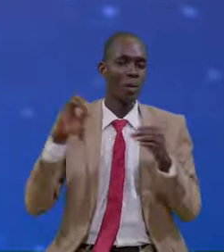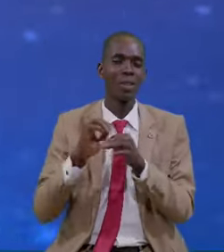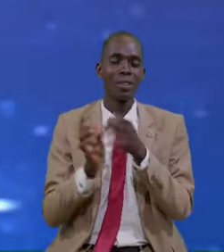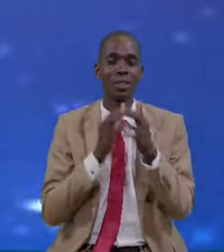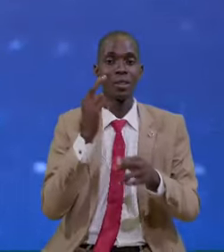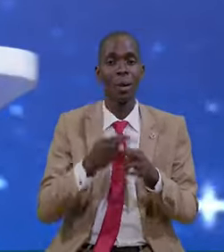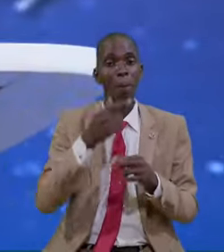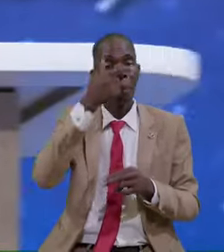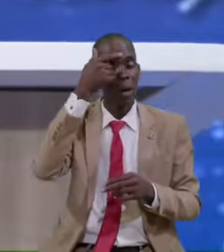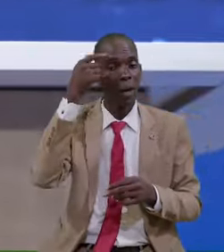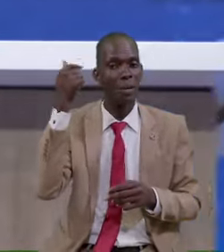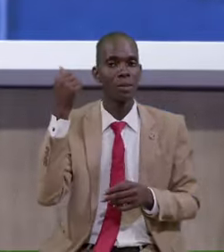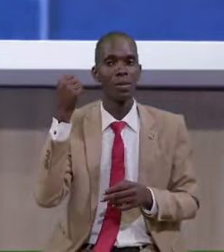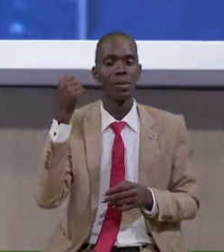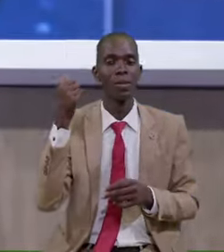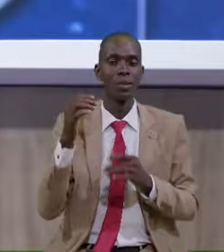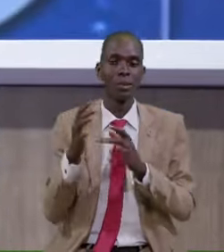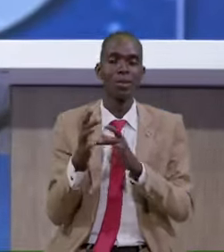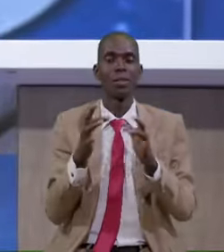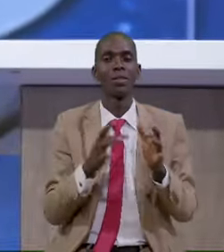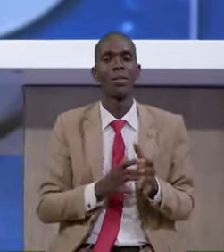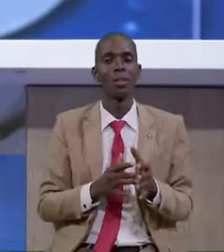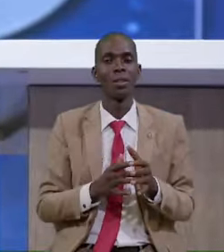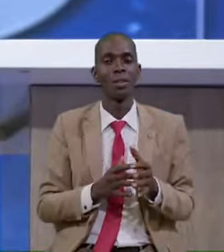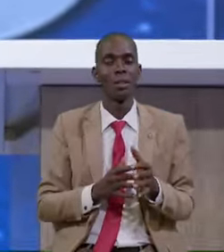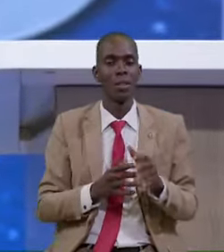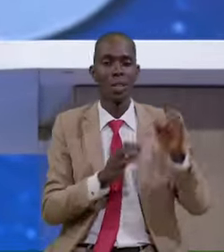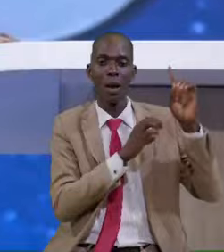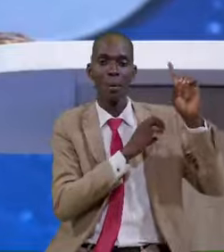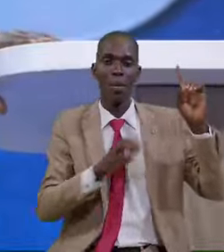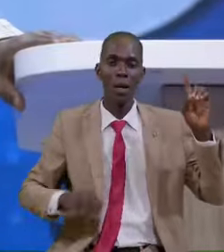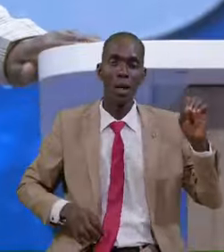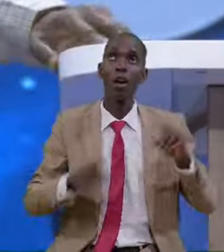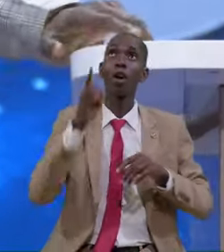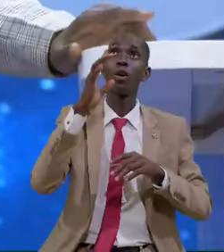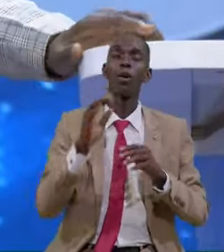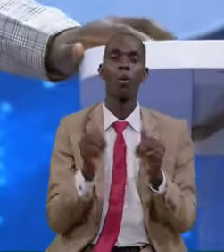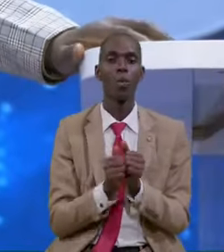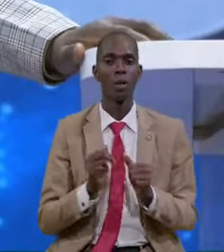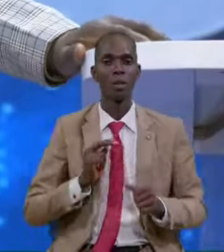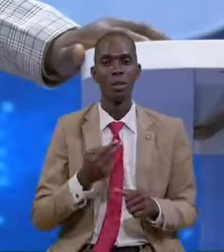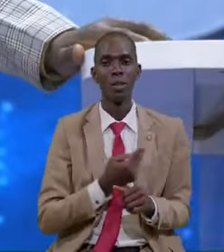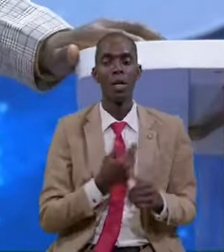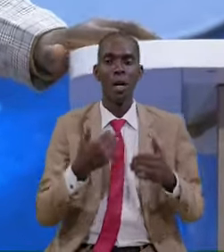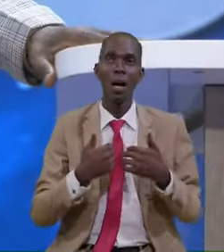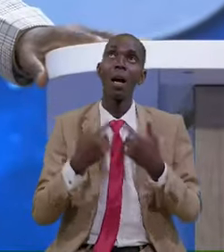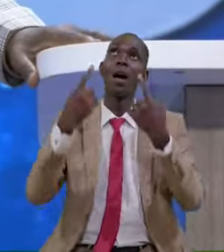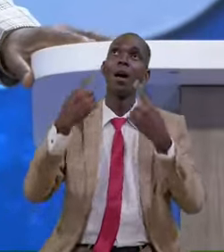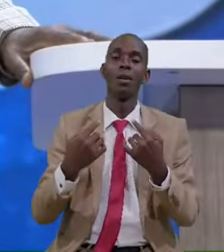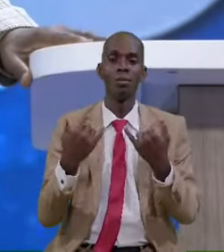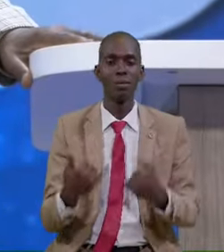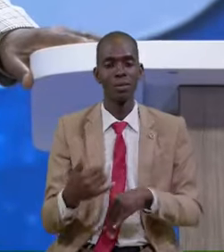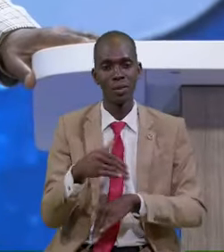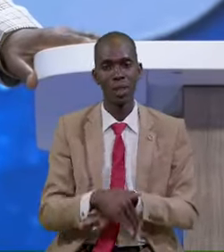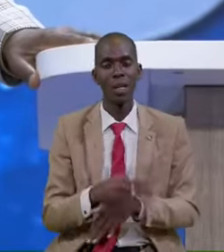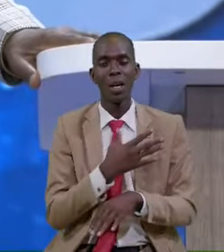because Jesus, Emmanuel, God with us, he has come tonight. And it says